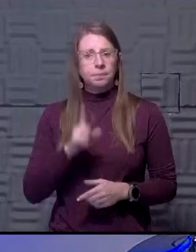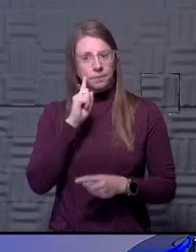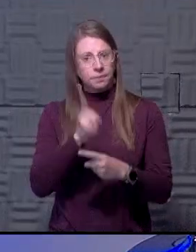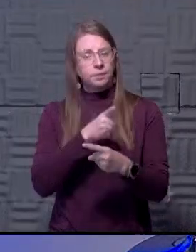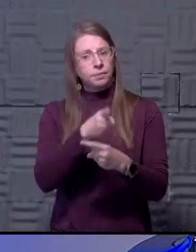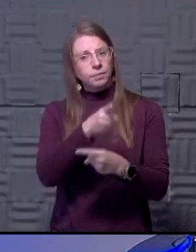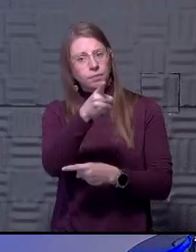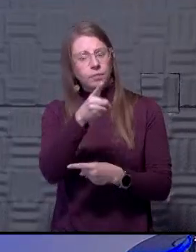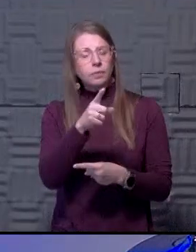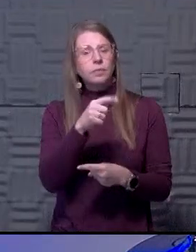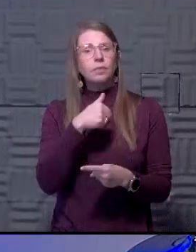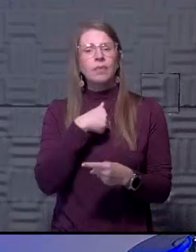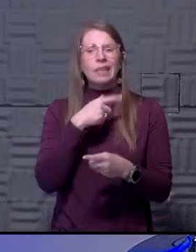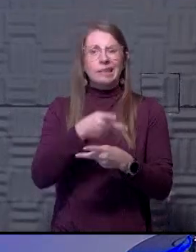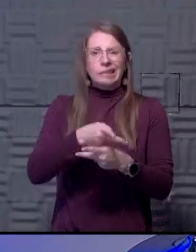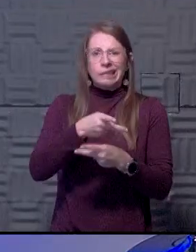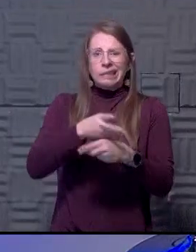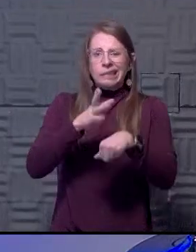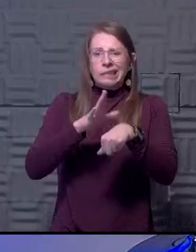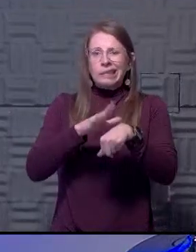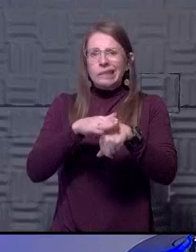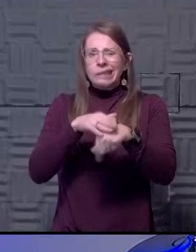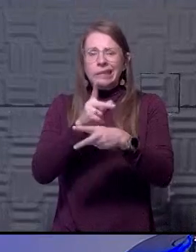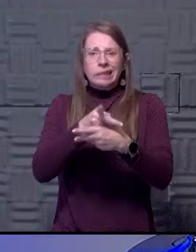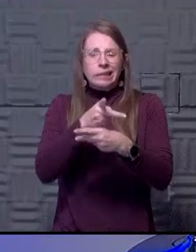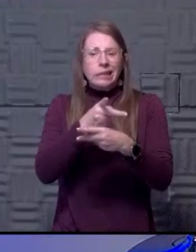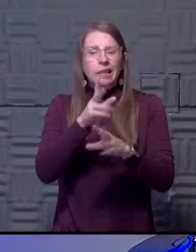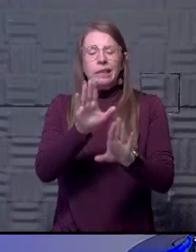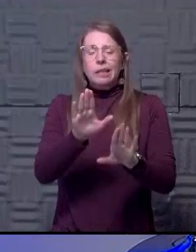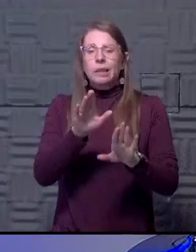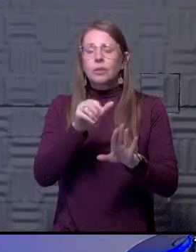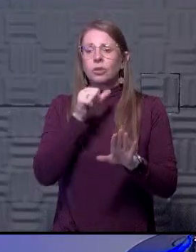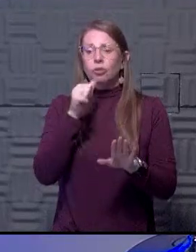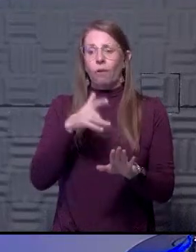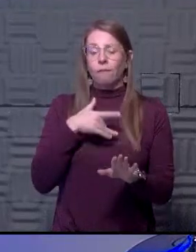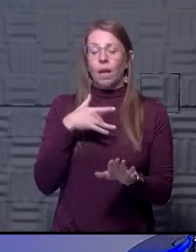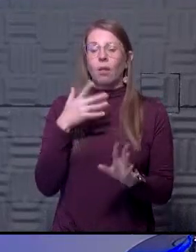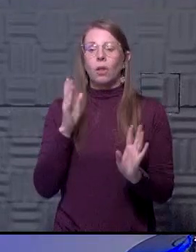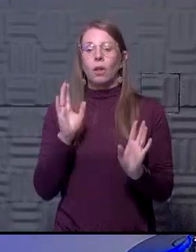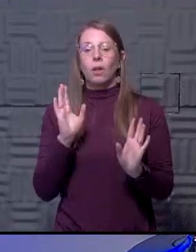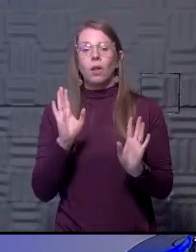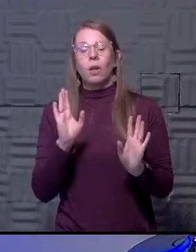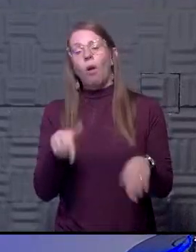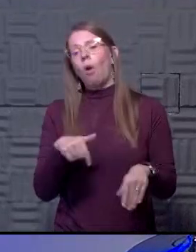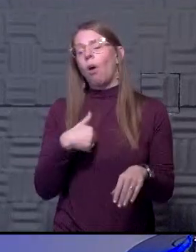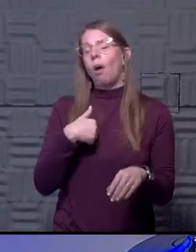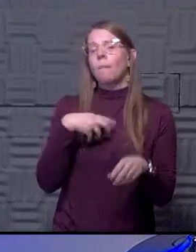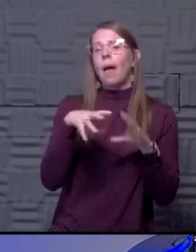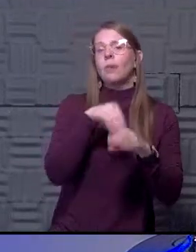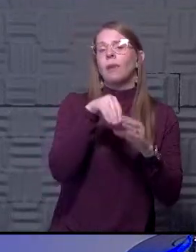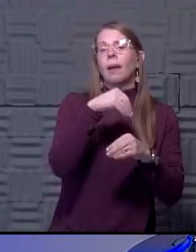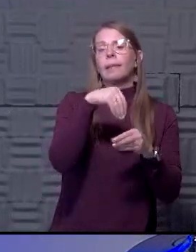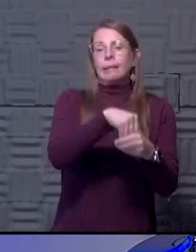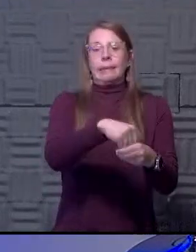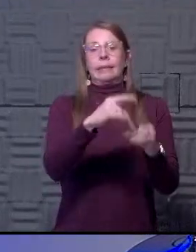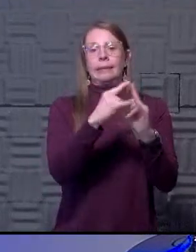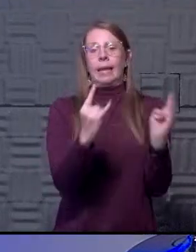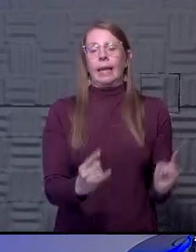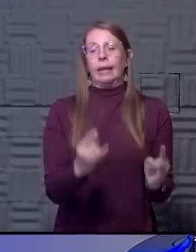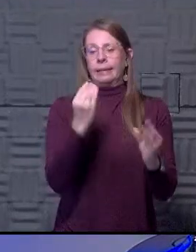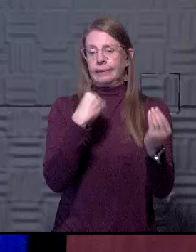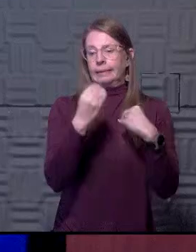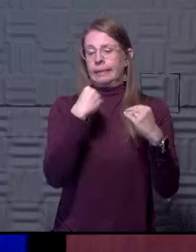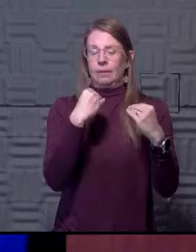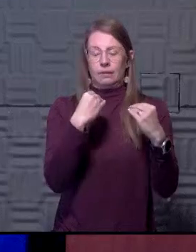right. And I think I would just caution our audience, don't be misled because you go outside to eat inside a tent, because like I said, if there's not a